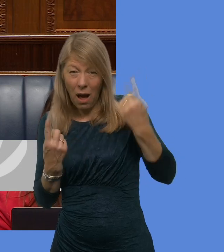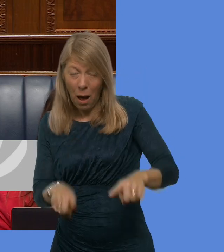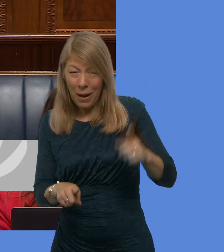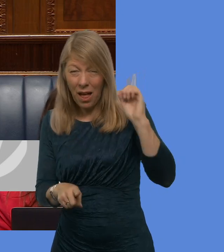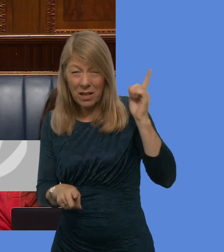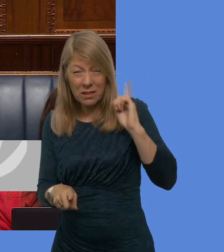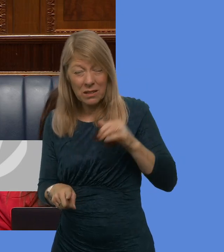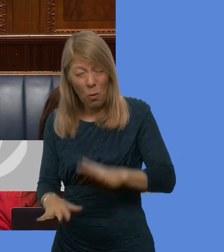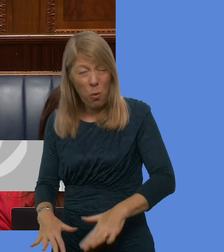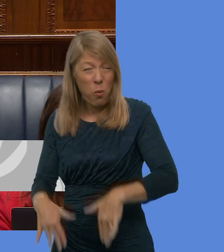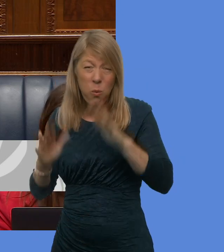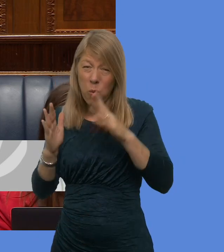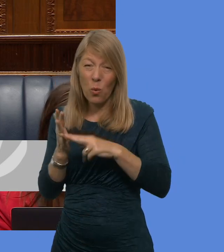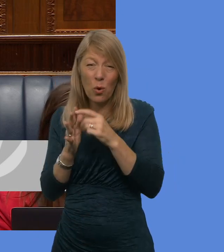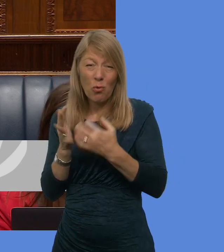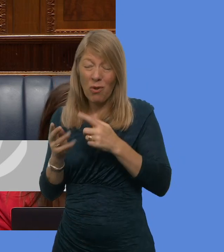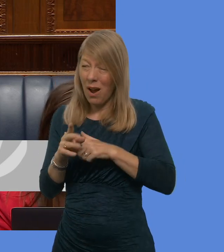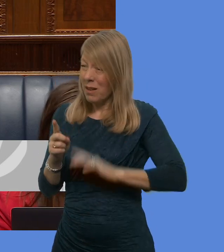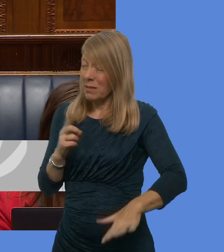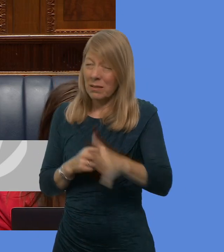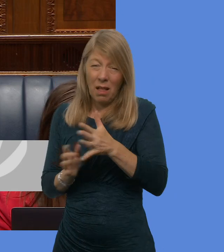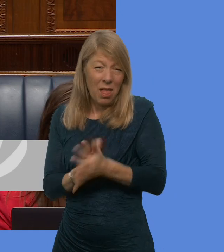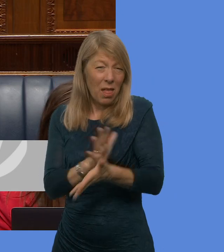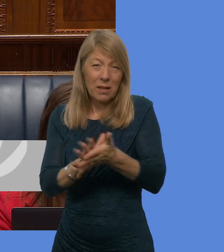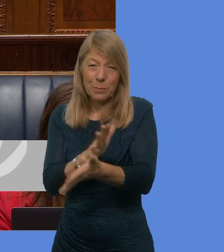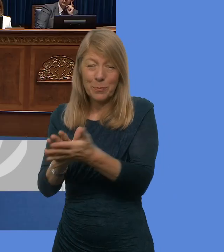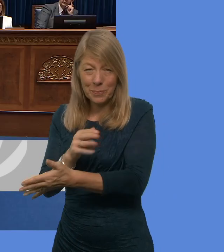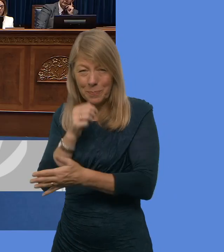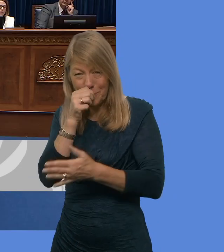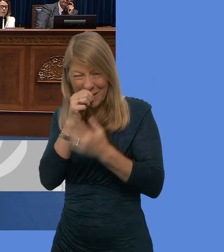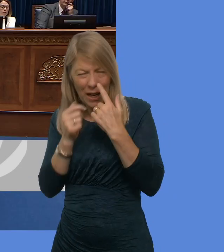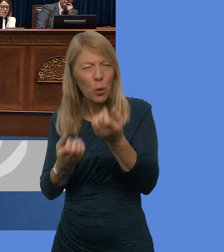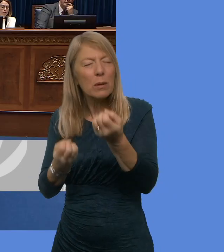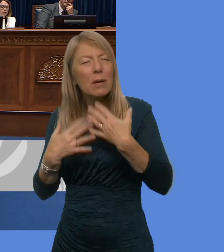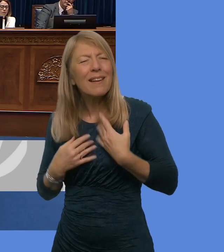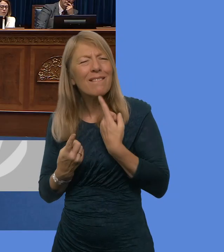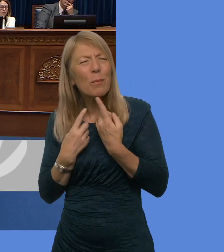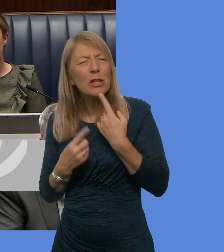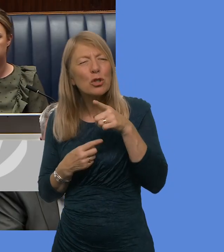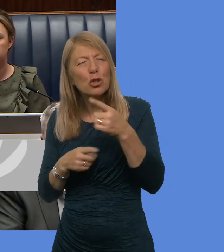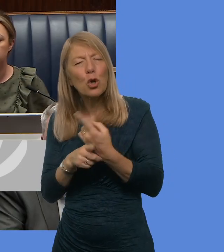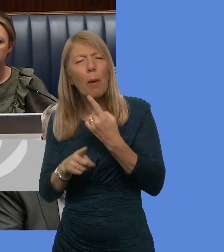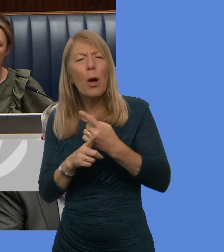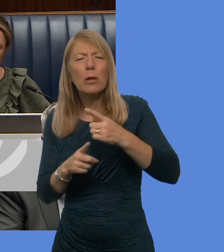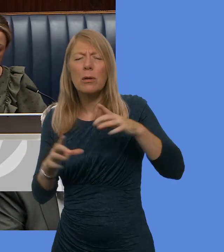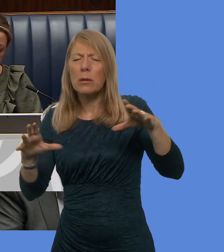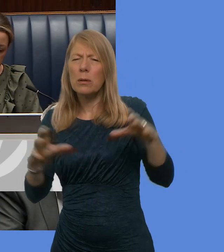the Minister give me some more information then on the Regional Community Resilience Group, please? Gormay Ogad. Thank you.